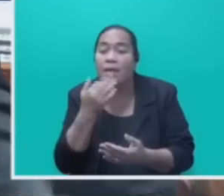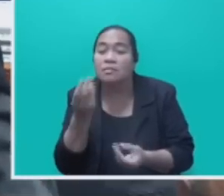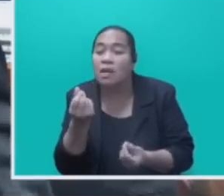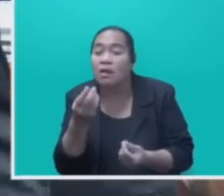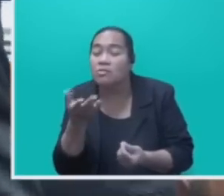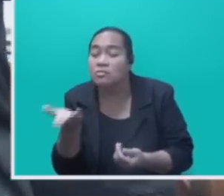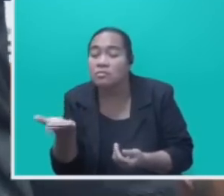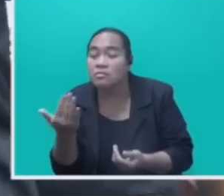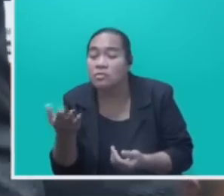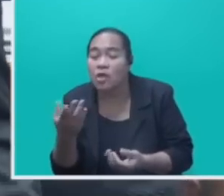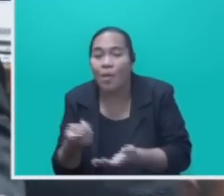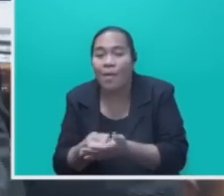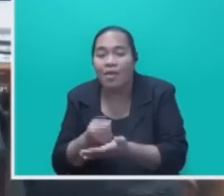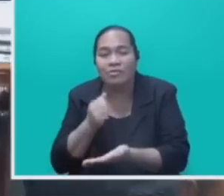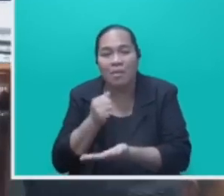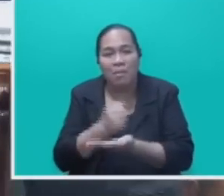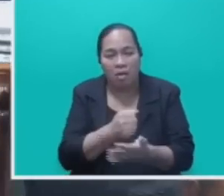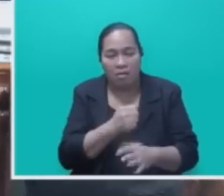you may have paid.